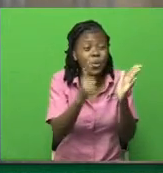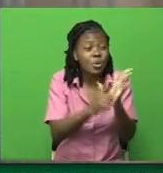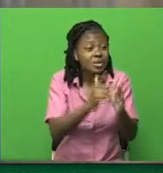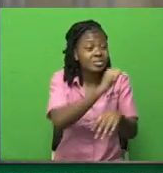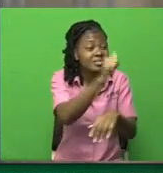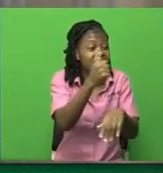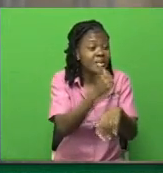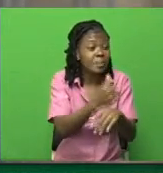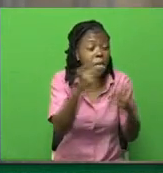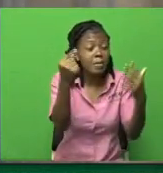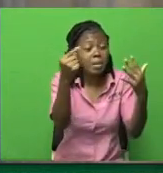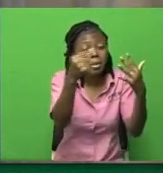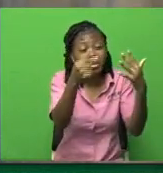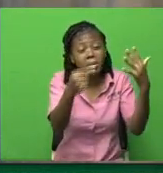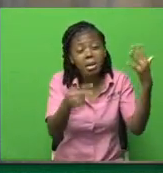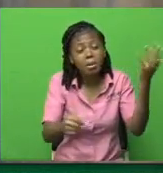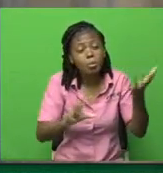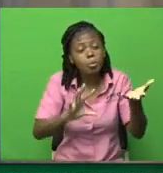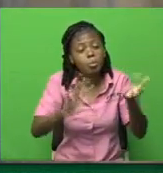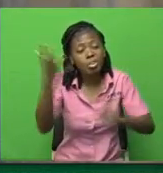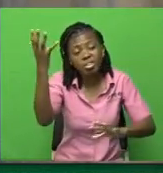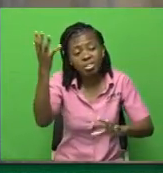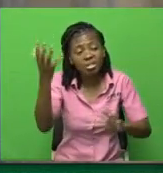on the institutional building procurement